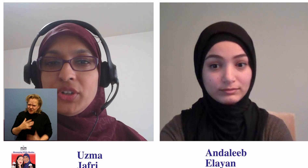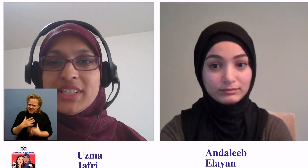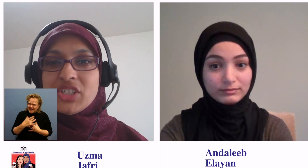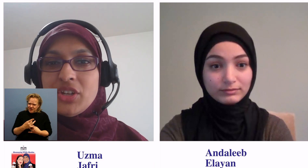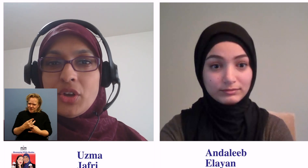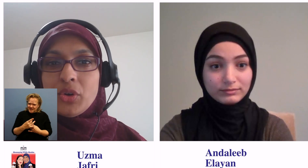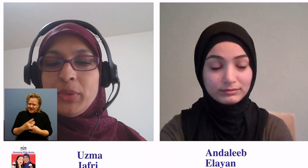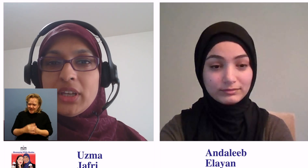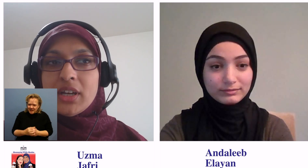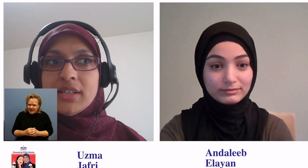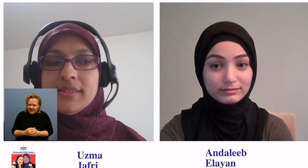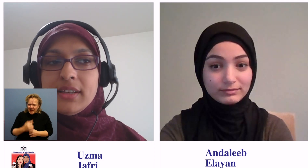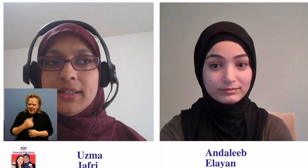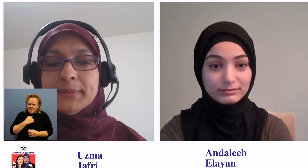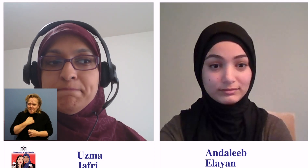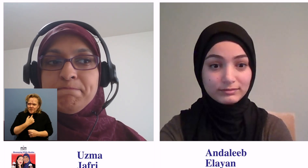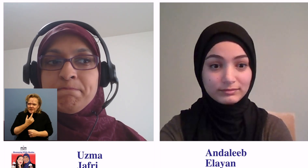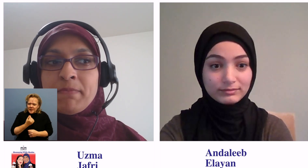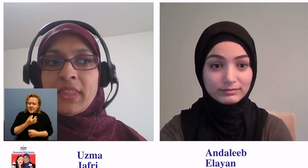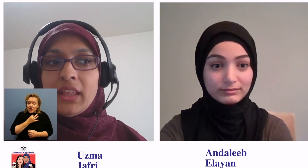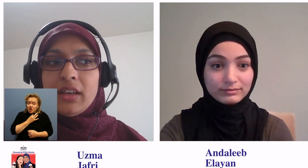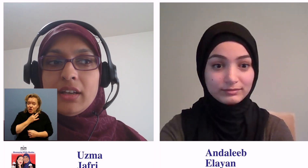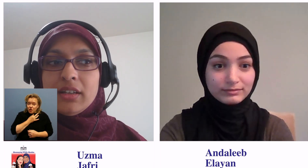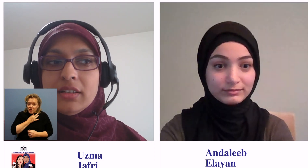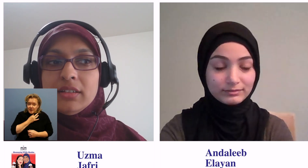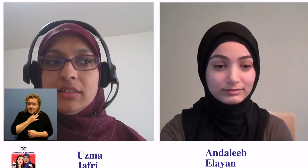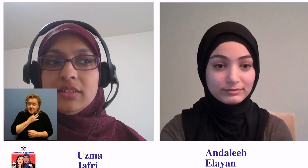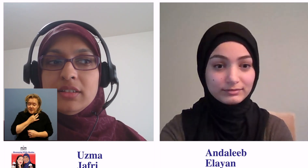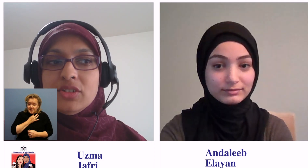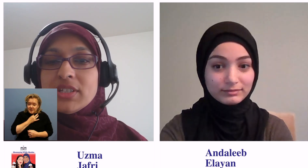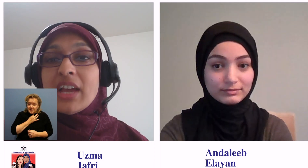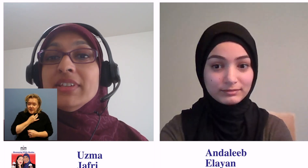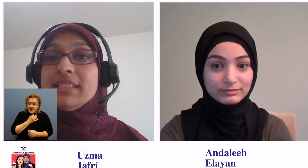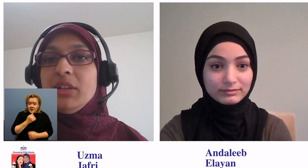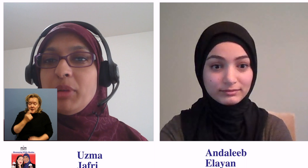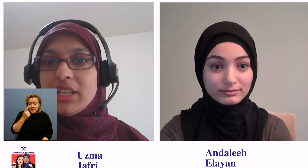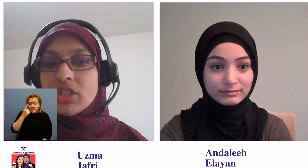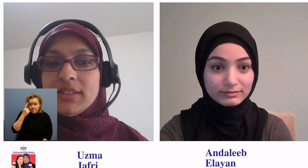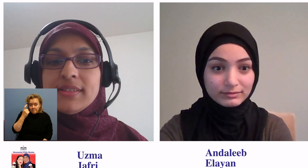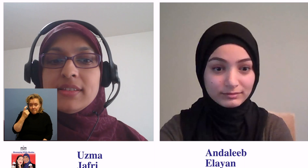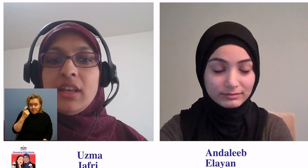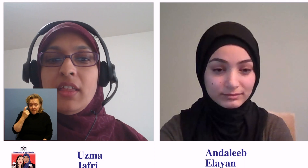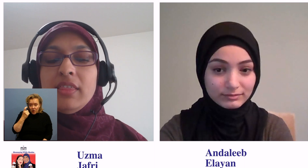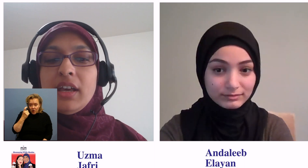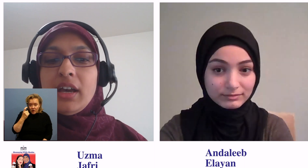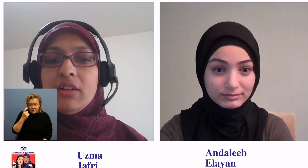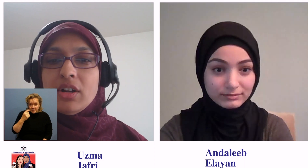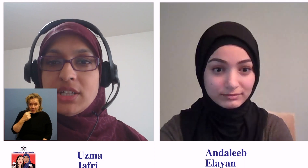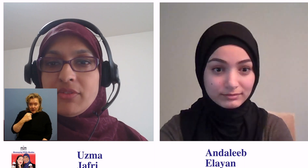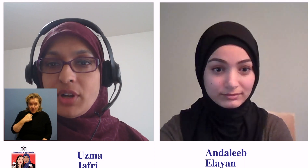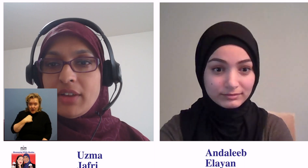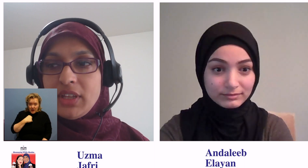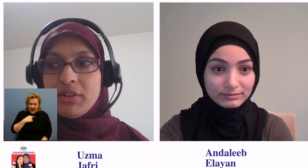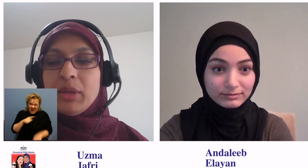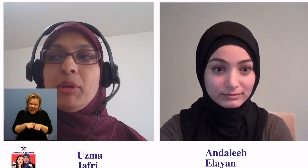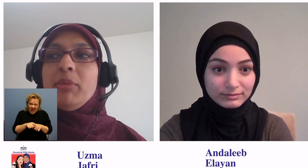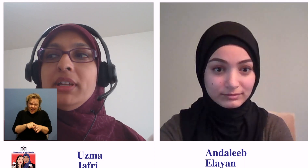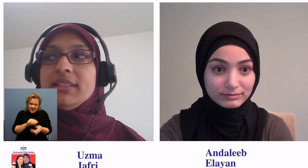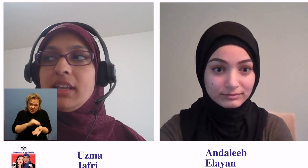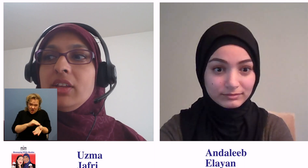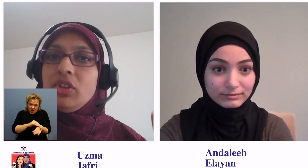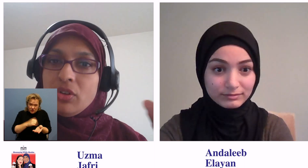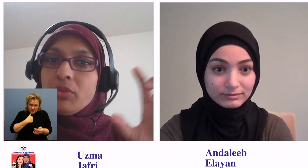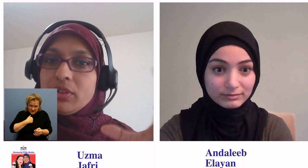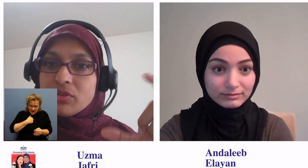curious to know because, um, uh, just having seen patients that are deaf or have hearing